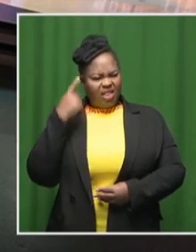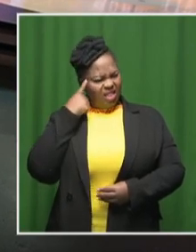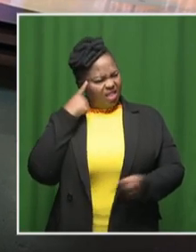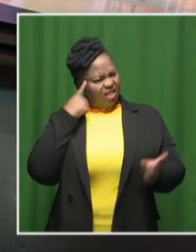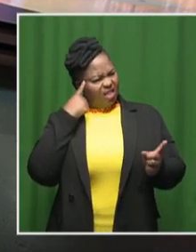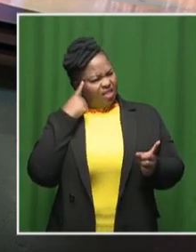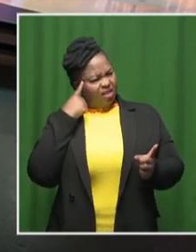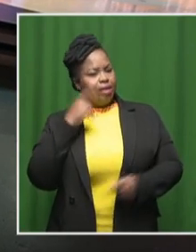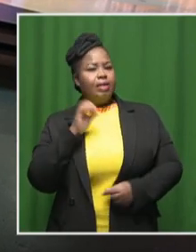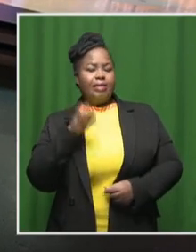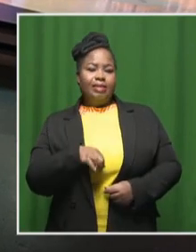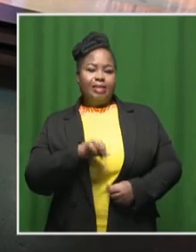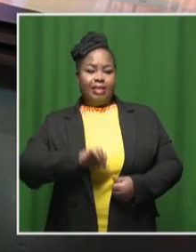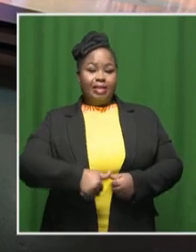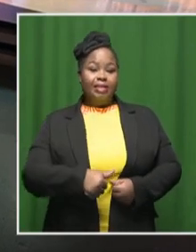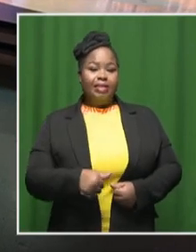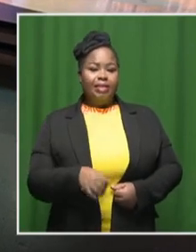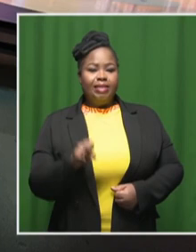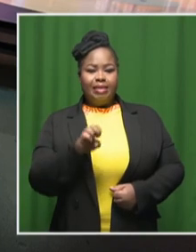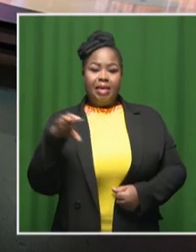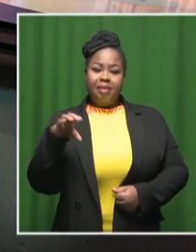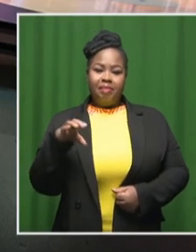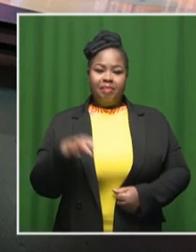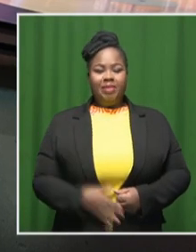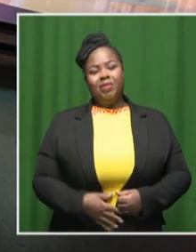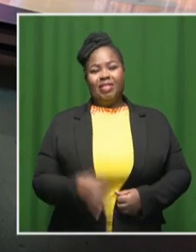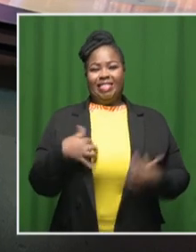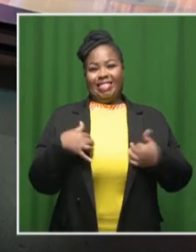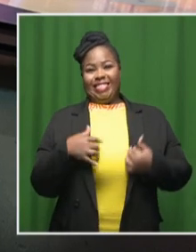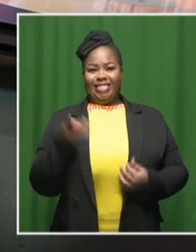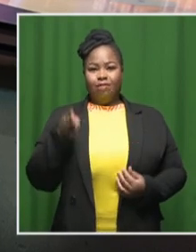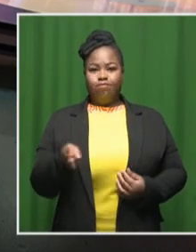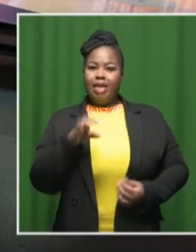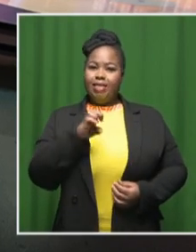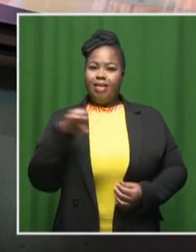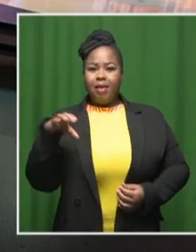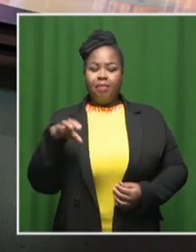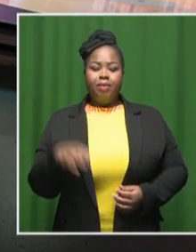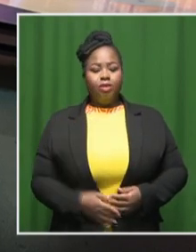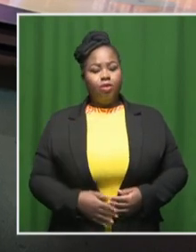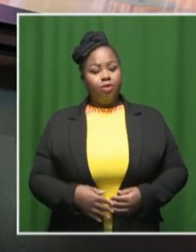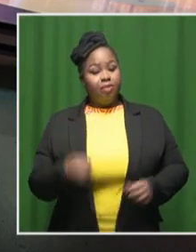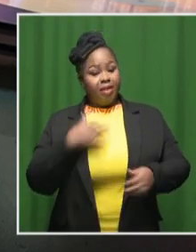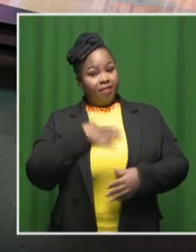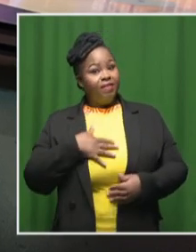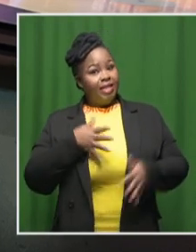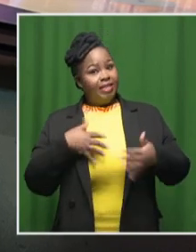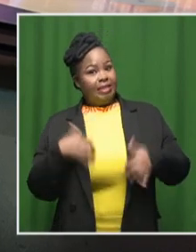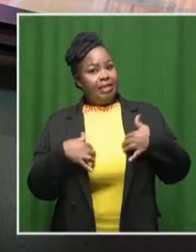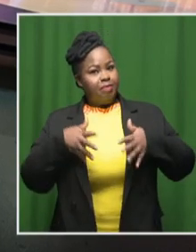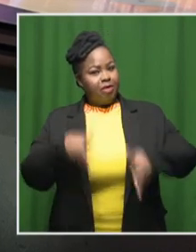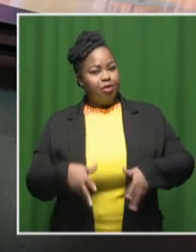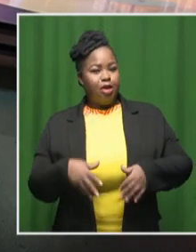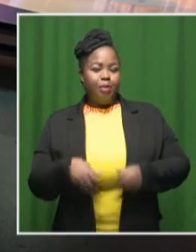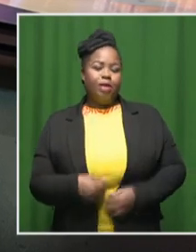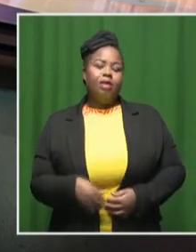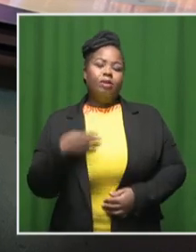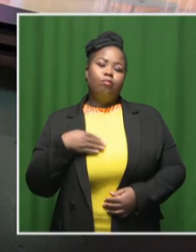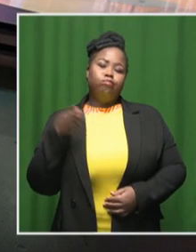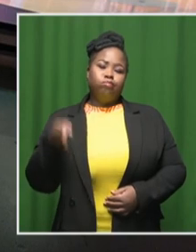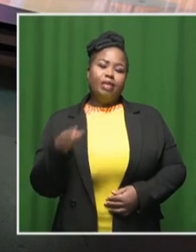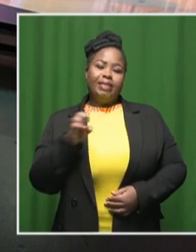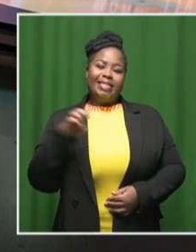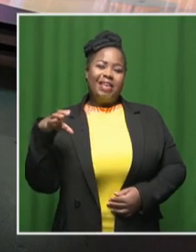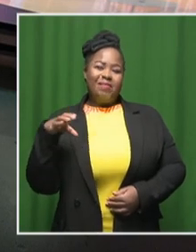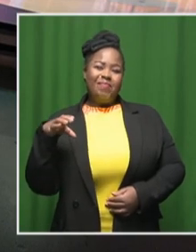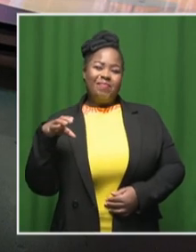going to the next leg. Yeah. In the next leg, so I'm going to feel the vibe when I go down there. Yeah. I felt the vibe in studio, but I can only imagine when you're there. So I'll be on the